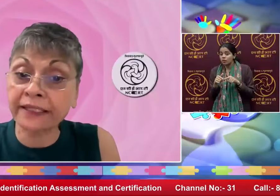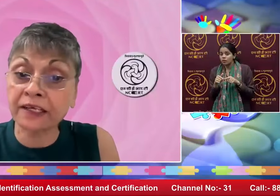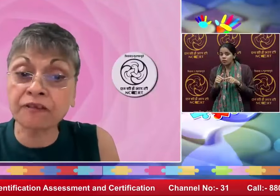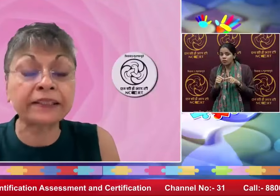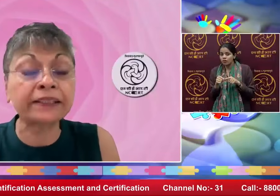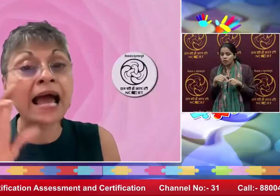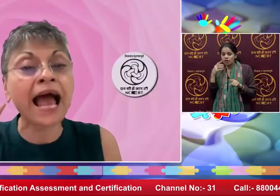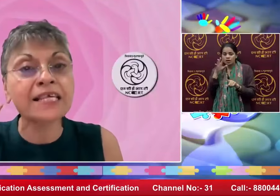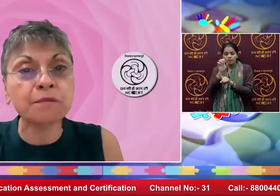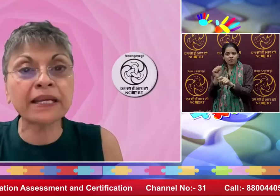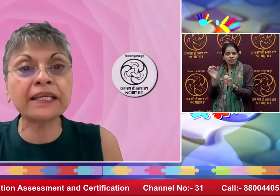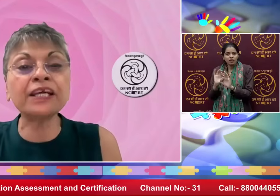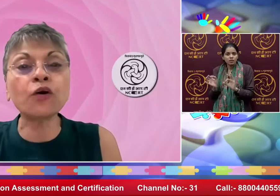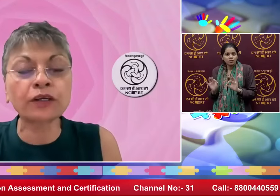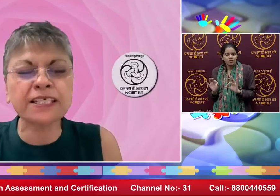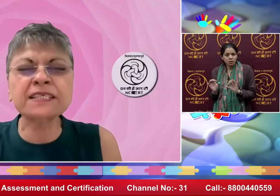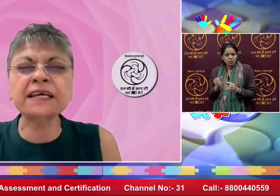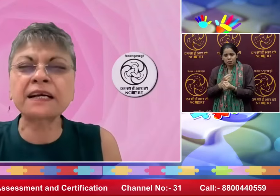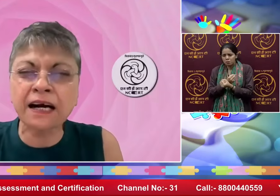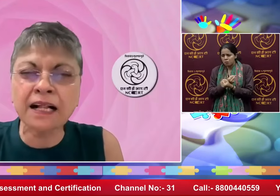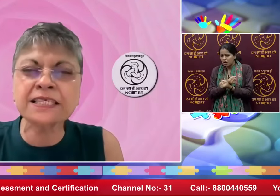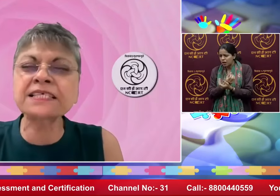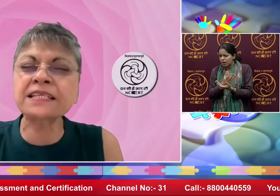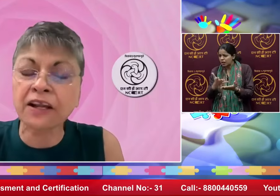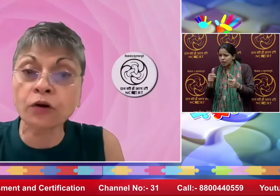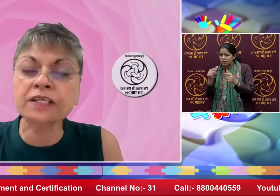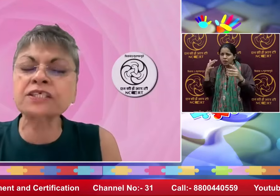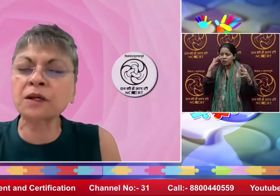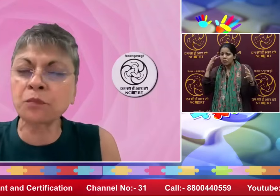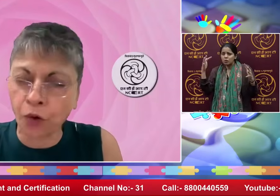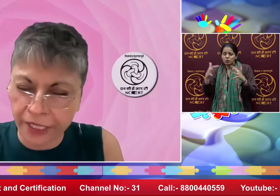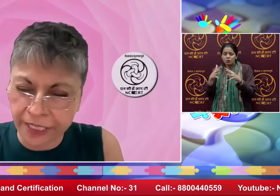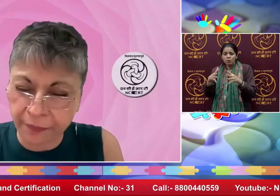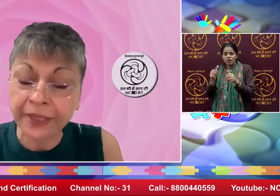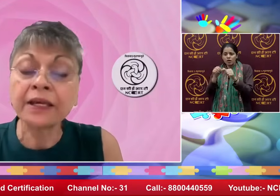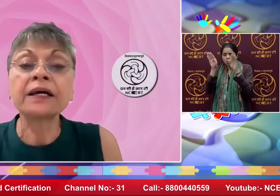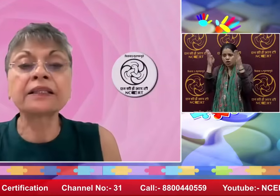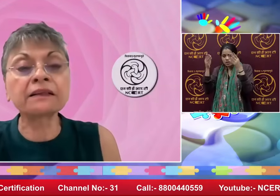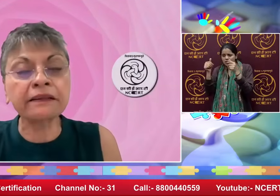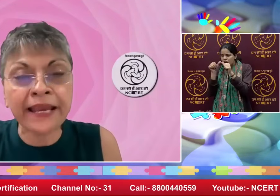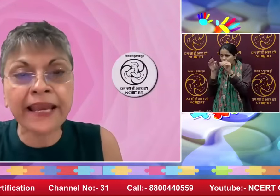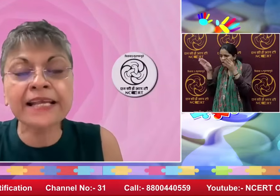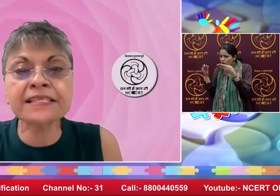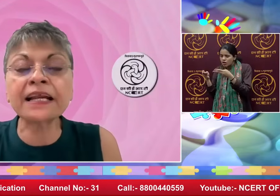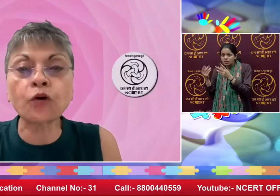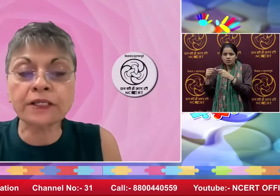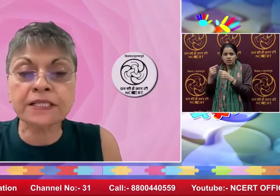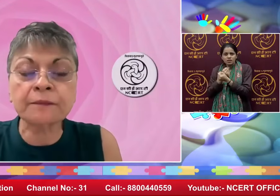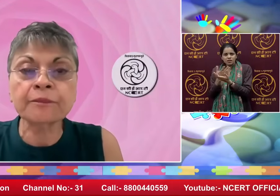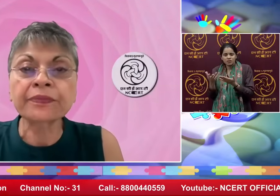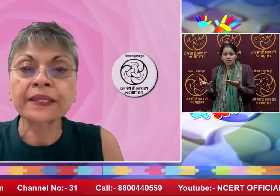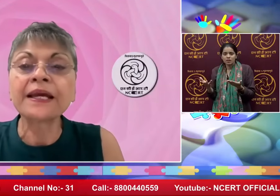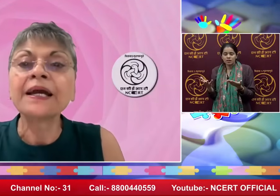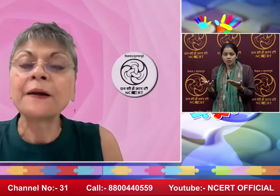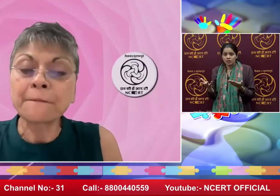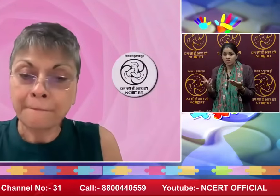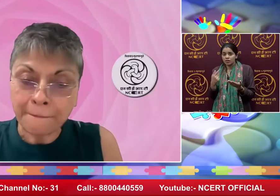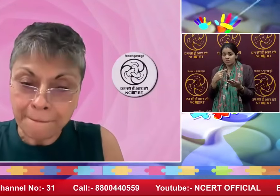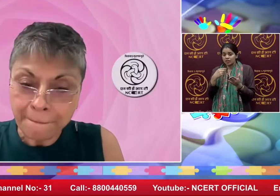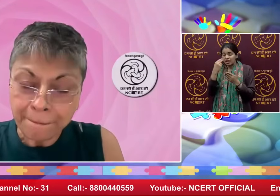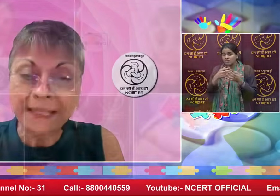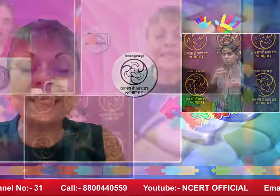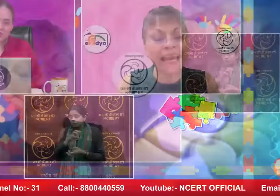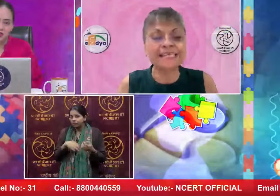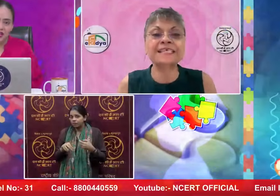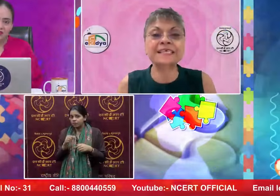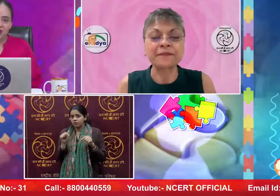not identified. There are as many autistic girls as there are autistic boys. That's right. This is a myth that needs to be busted.